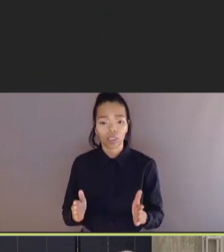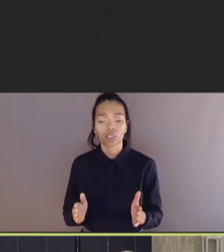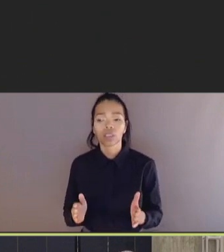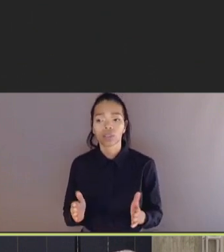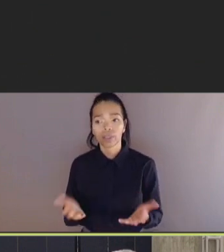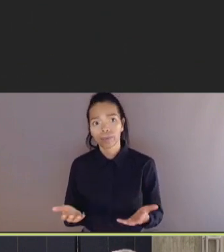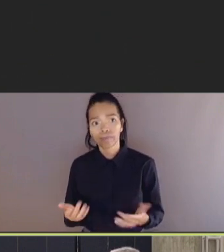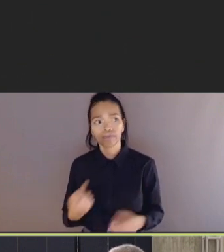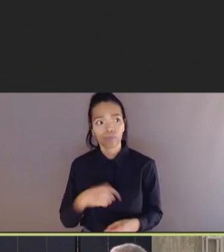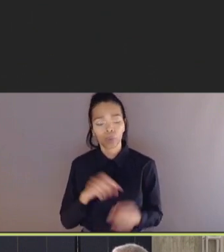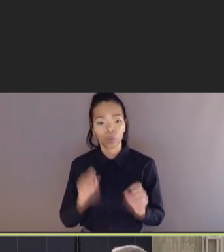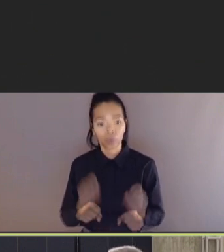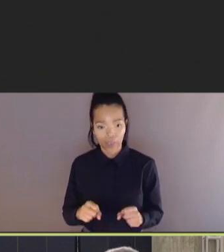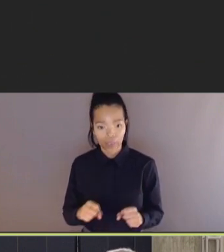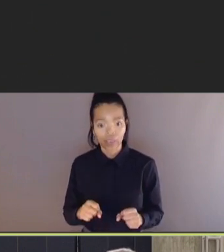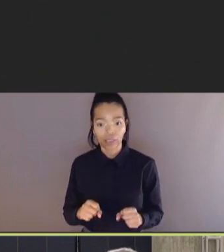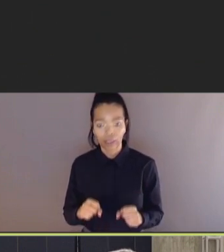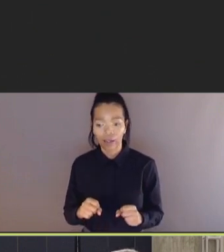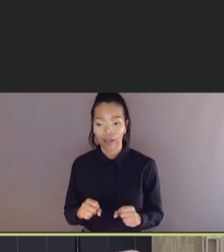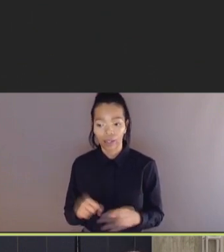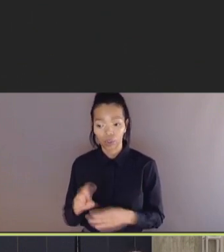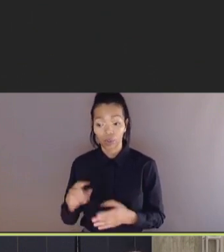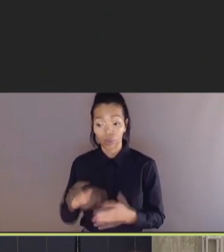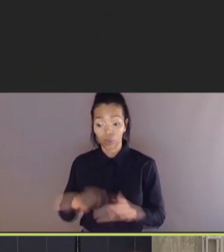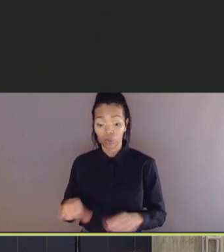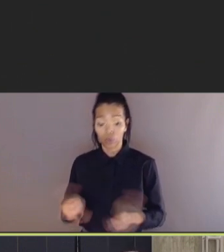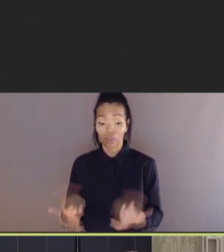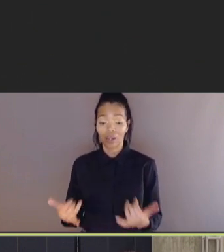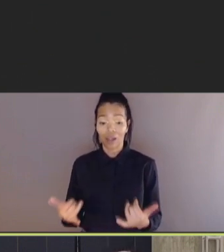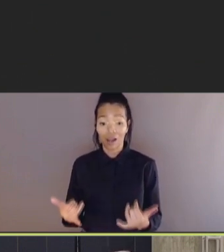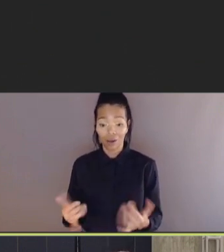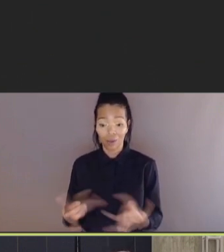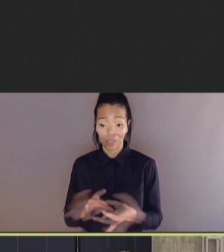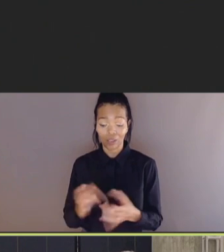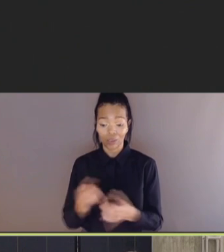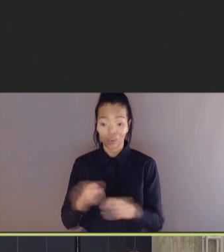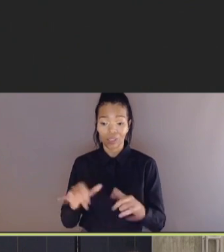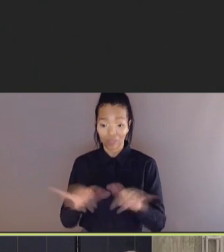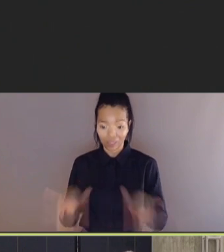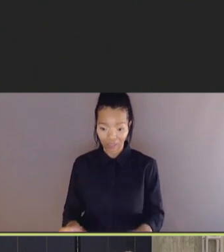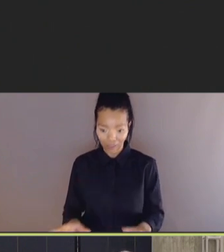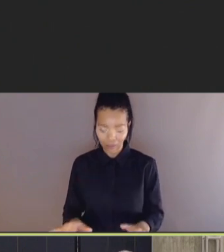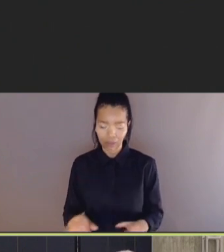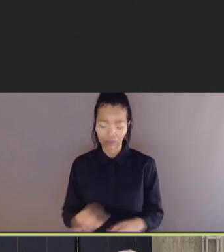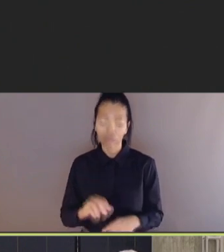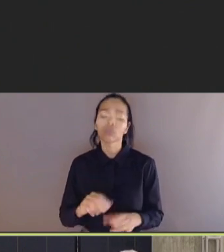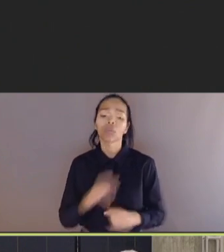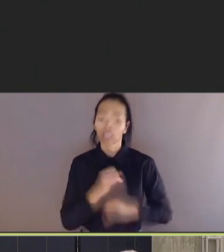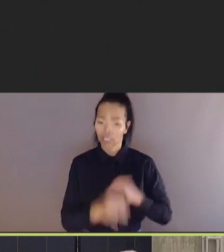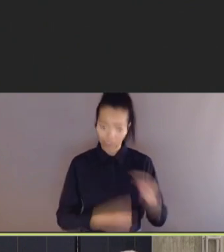might leverage what we're doing now in the vaccine safety system, other international efforts around that.